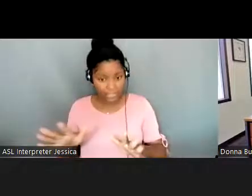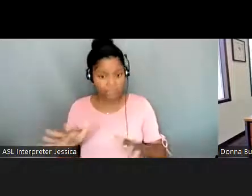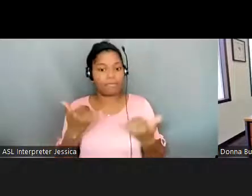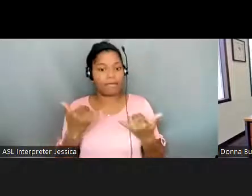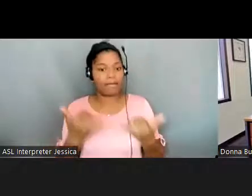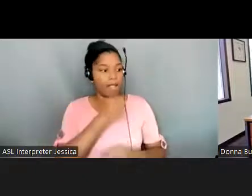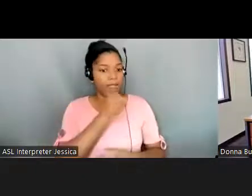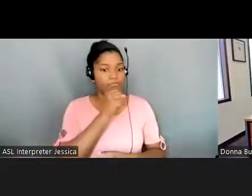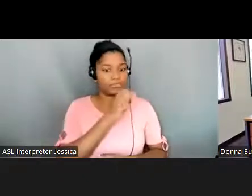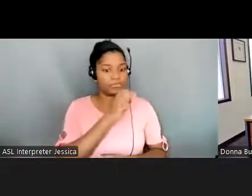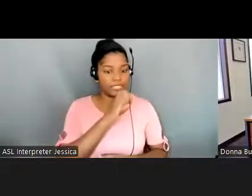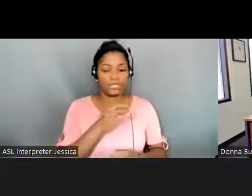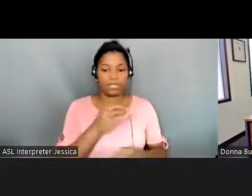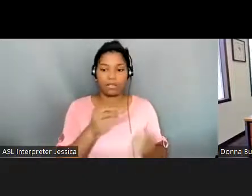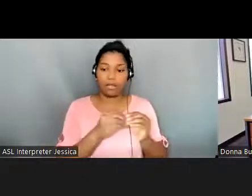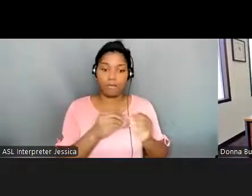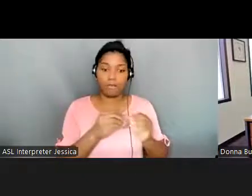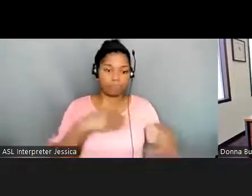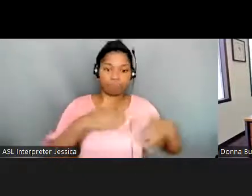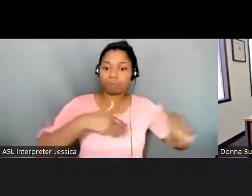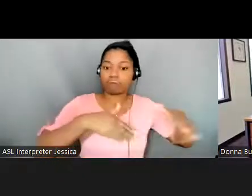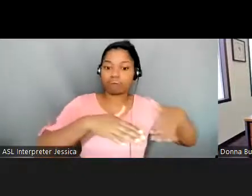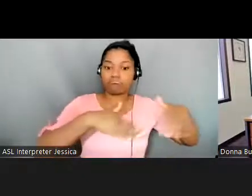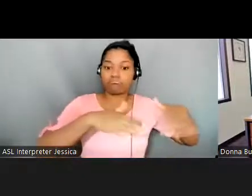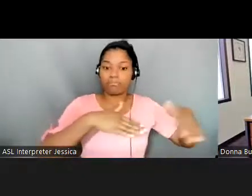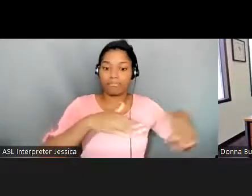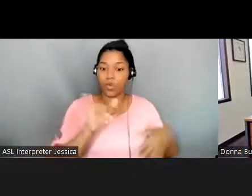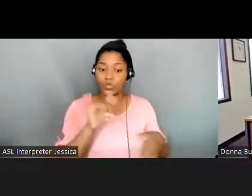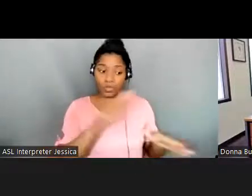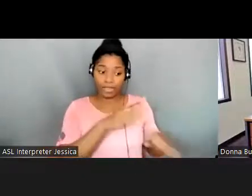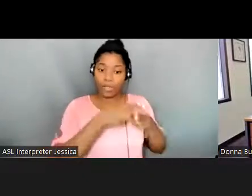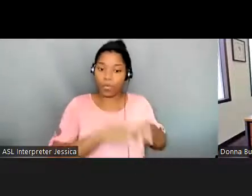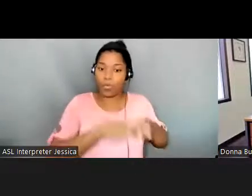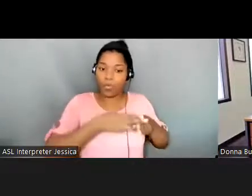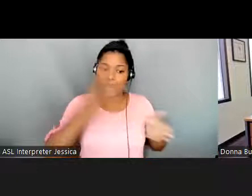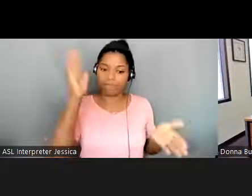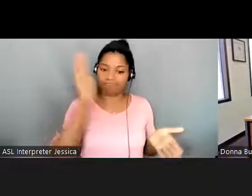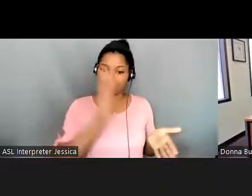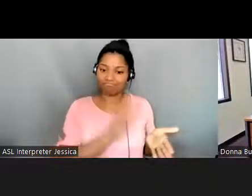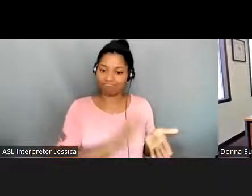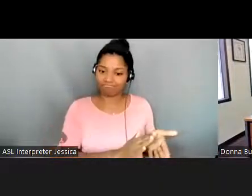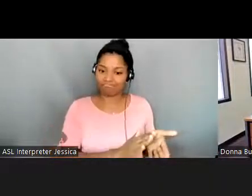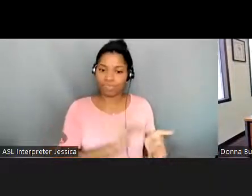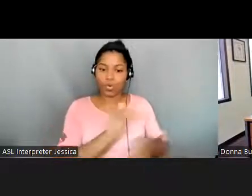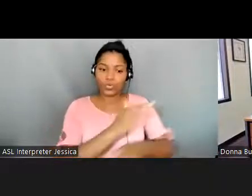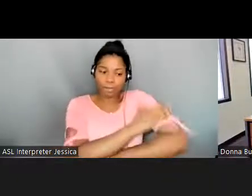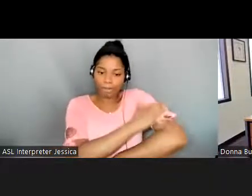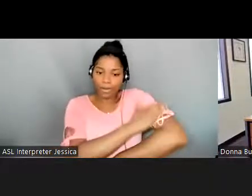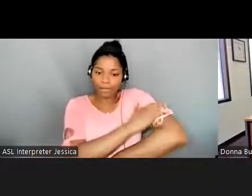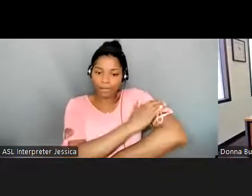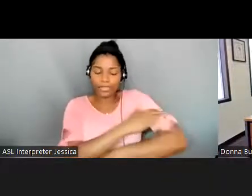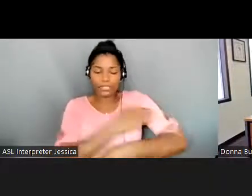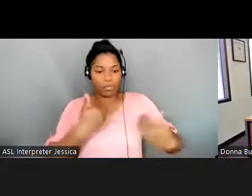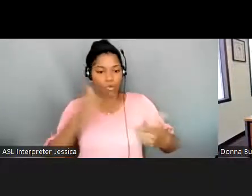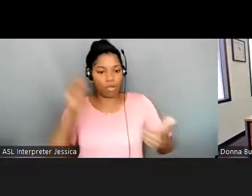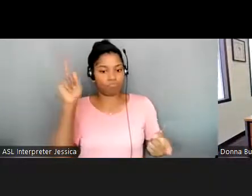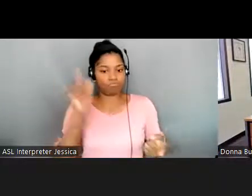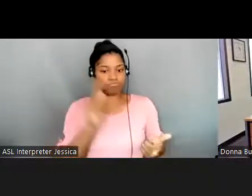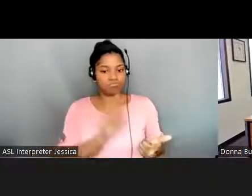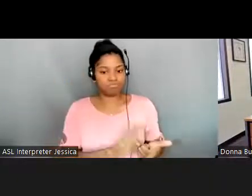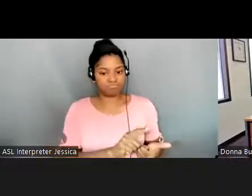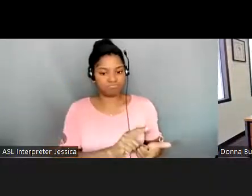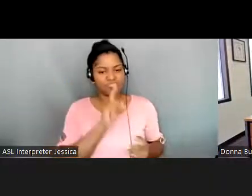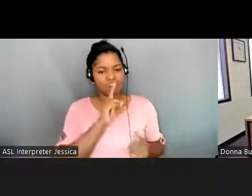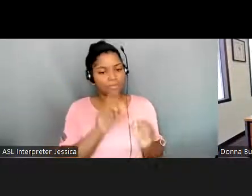walking faster, they were losing weight, and they'd lowered their blood pressure. So there's some real reasons why this is very